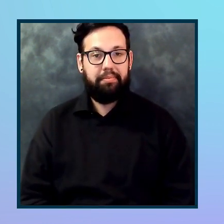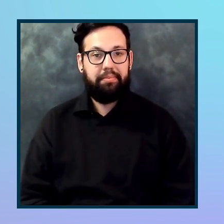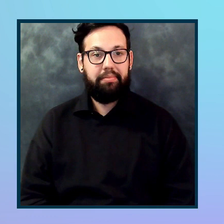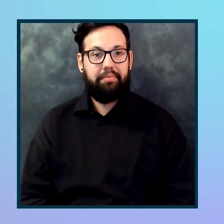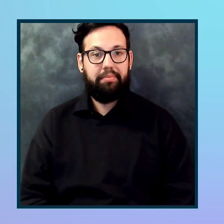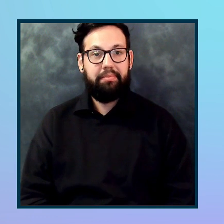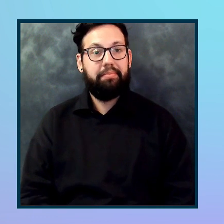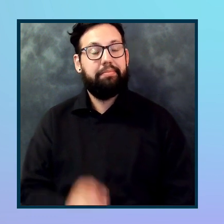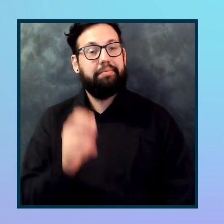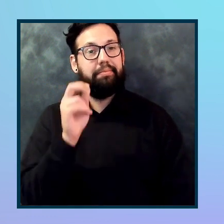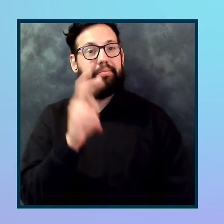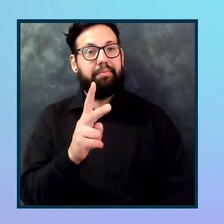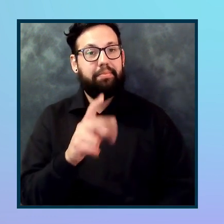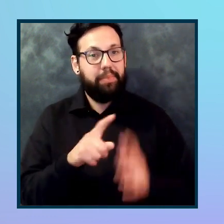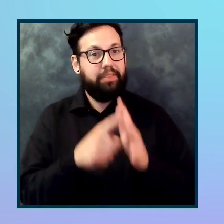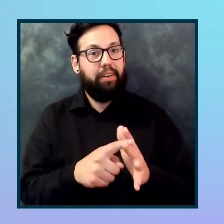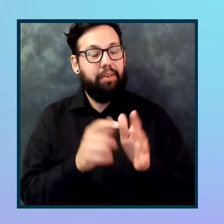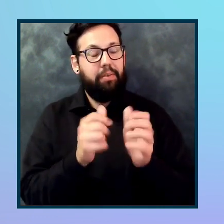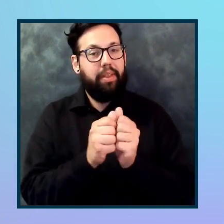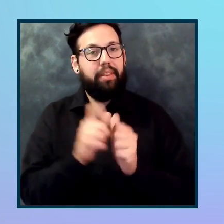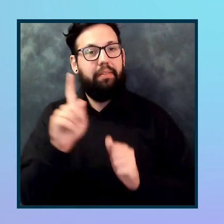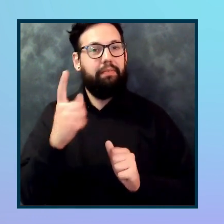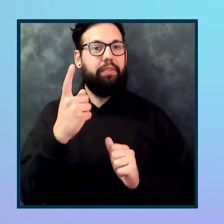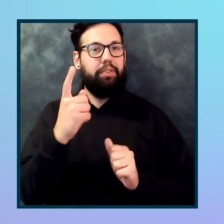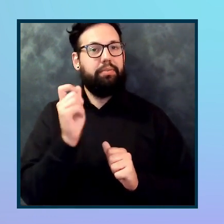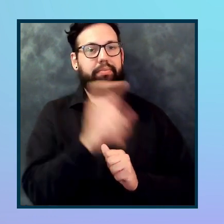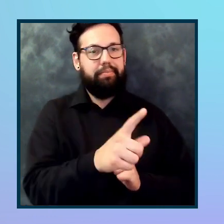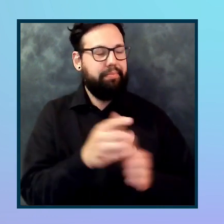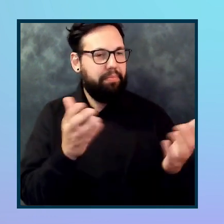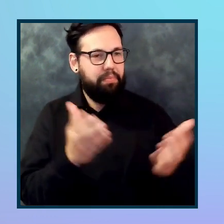All right, so I'm going to start with the one at the top here.